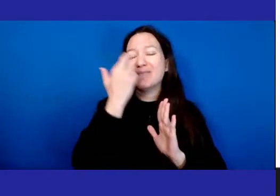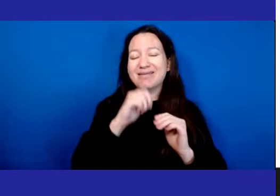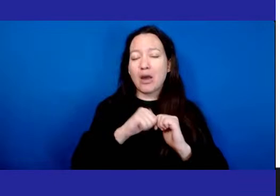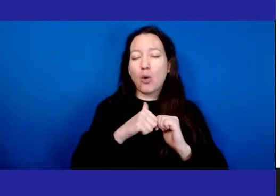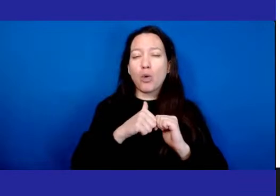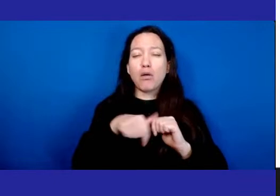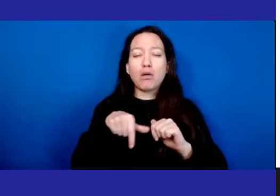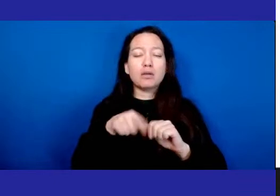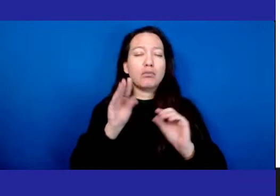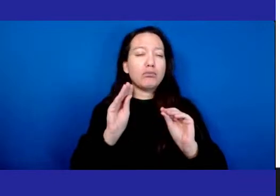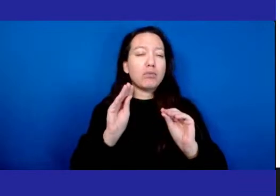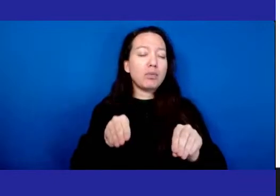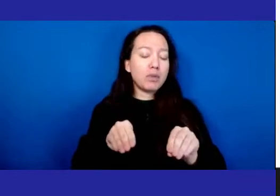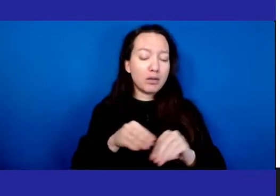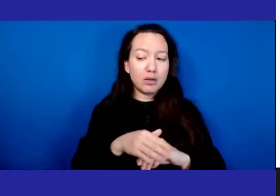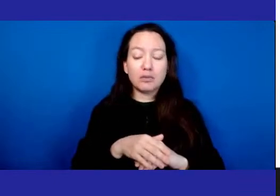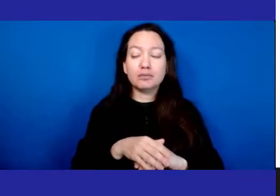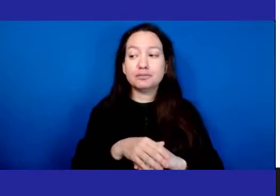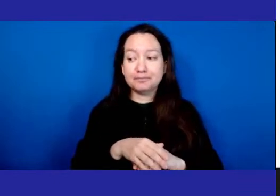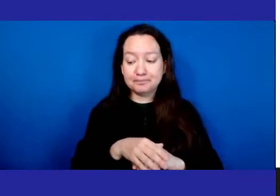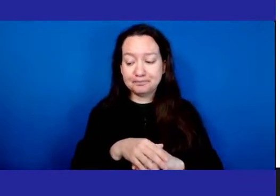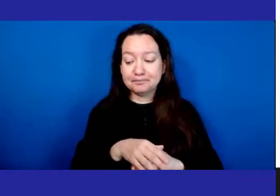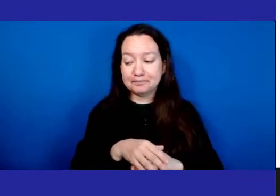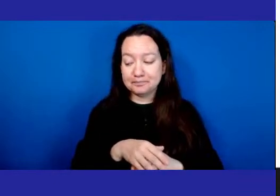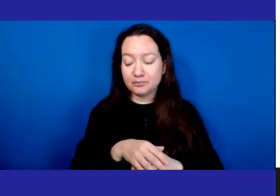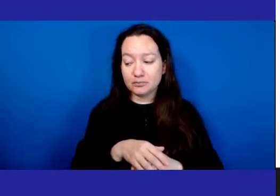being implemented, which is